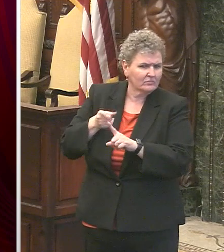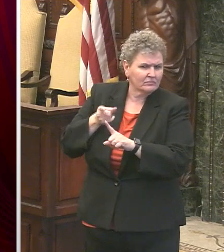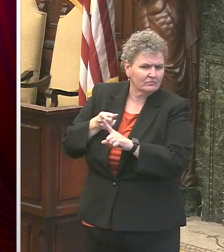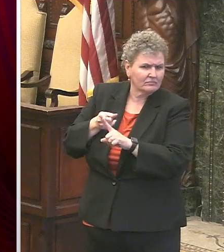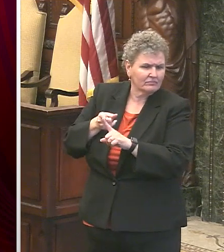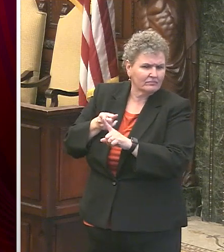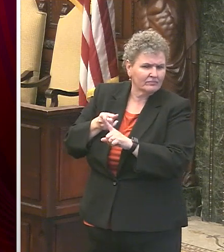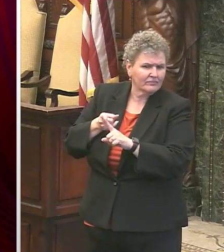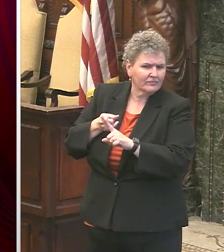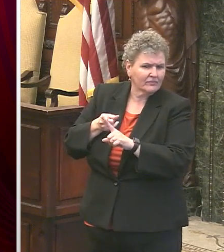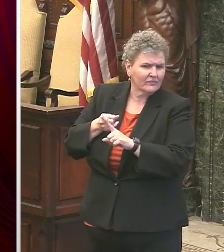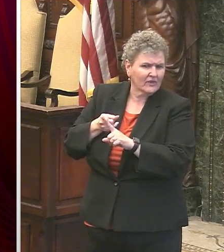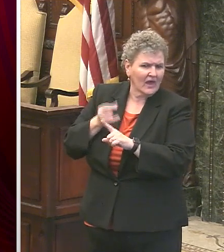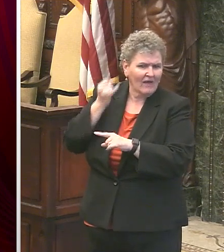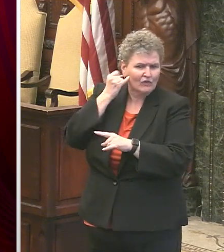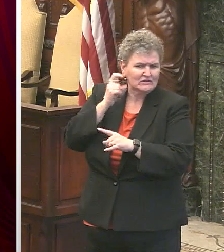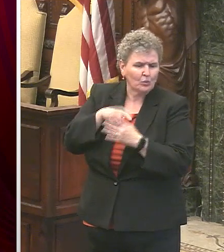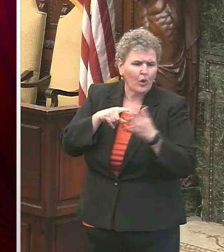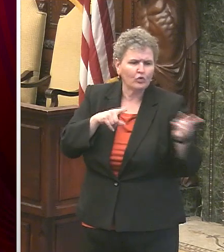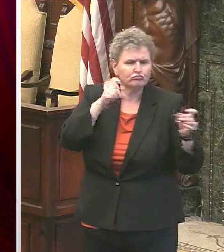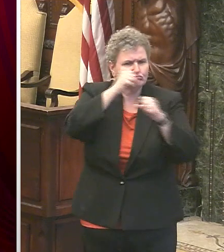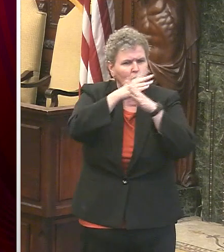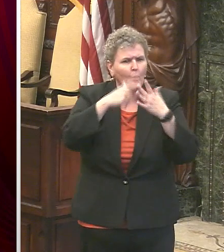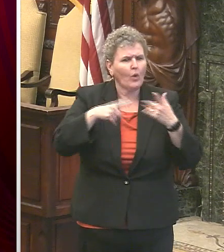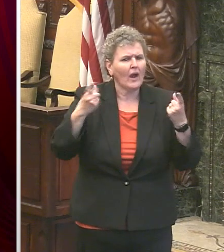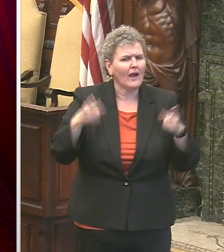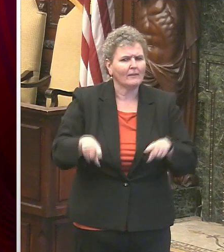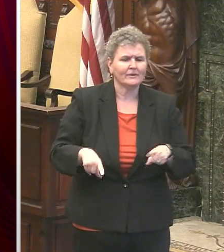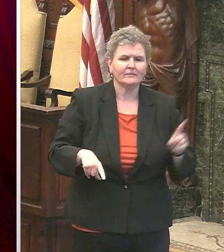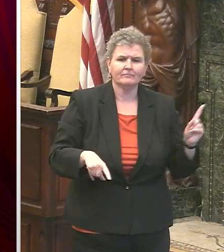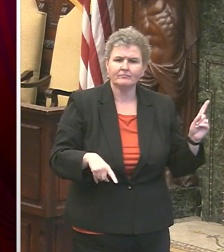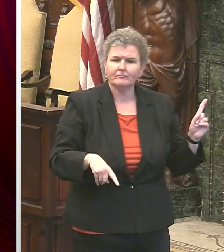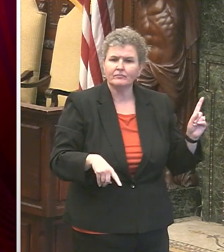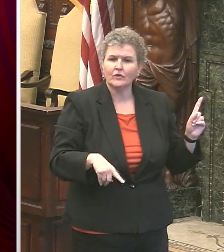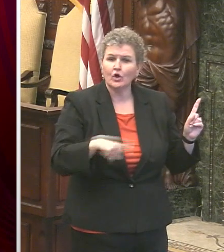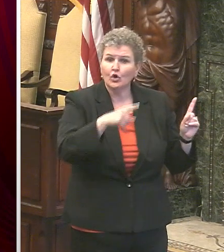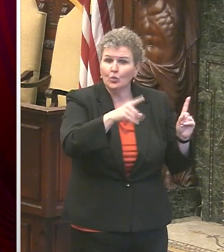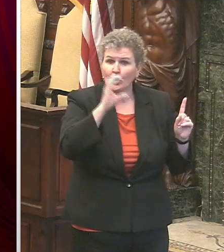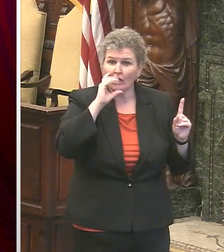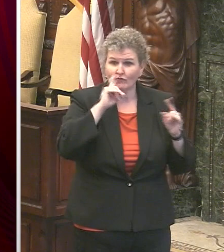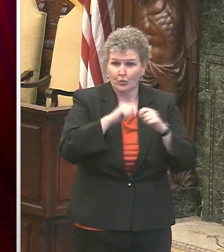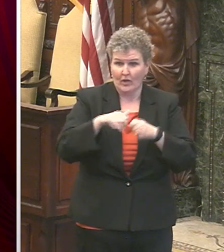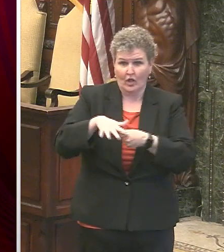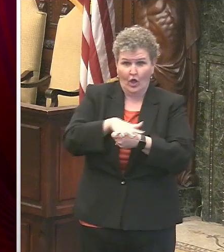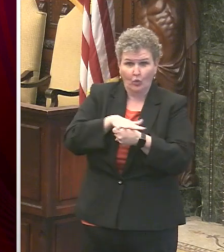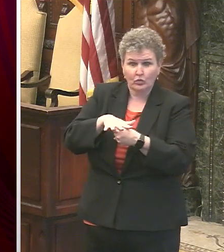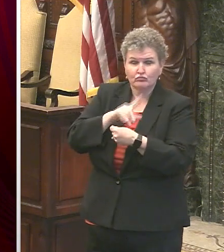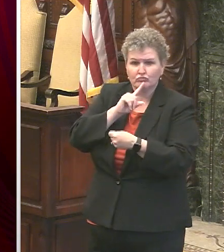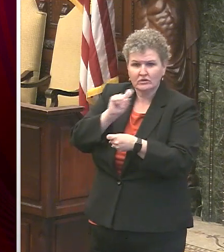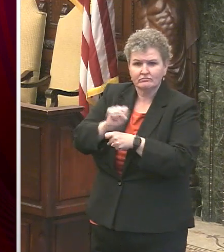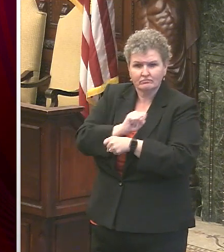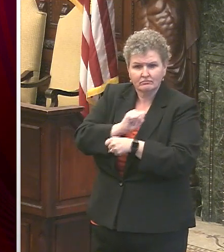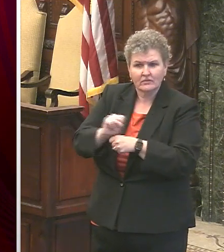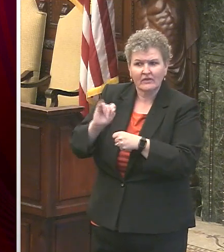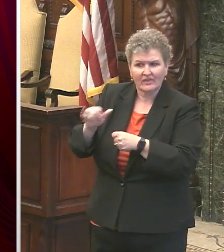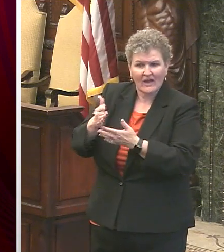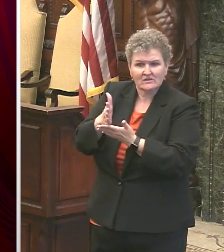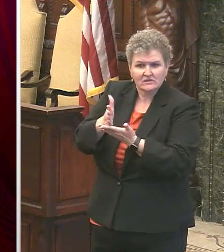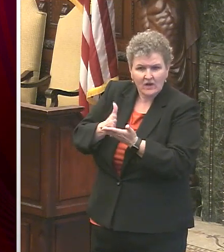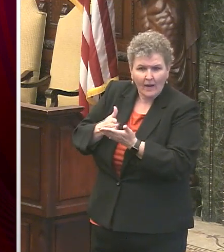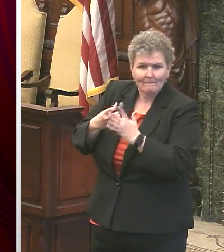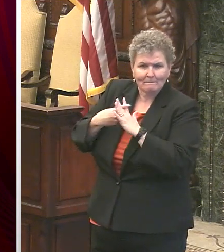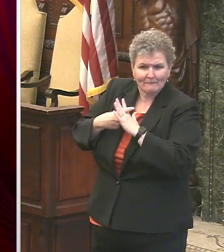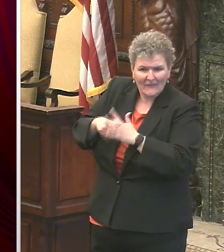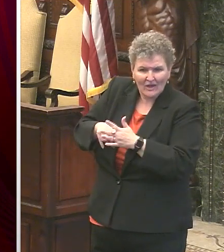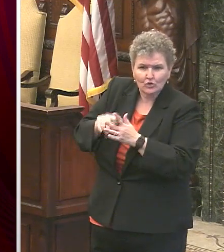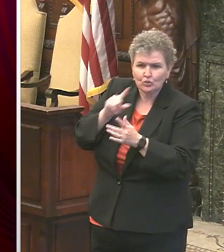where might you envision one? Well, I mean, we certainly don't have a location yet. I know that there is some preliminary plans for a